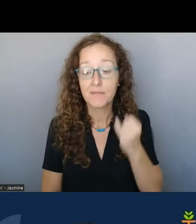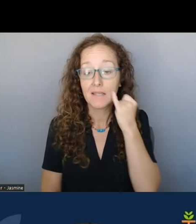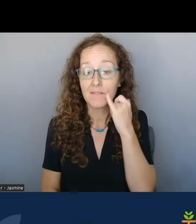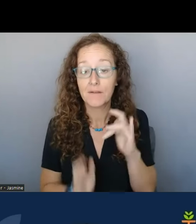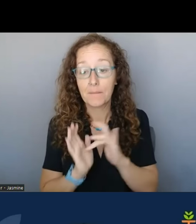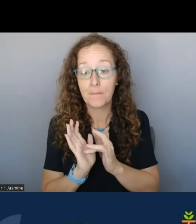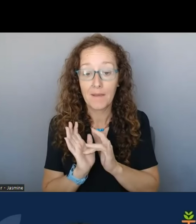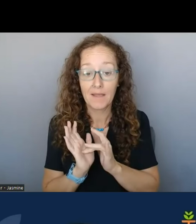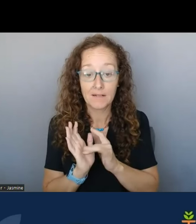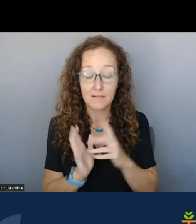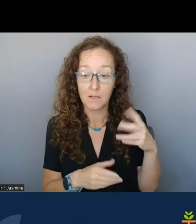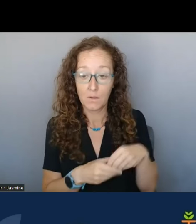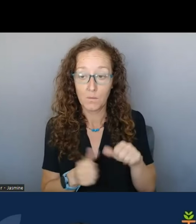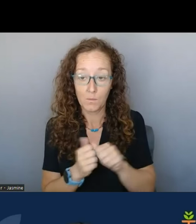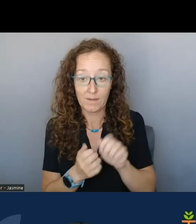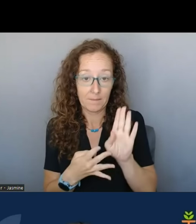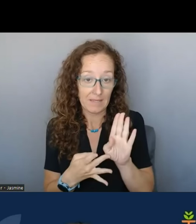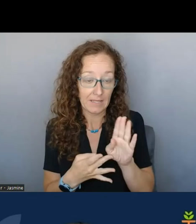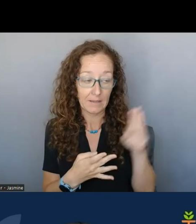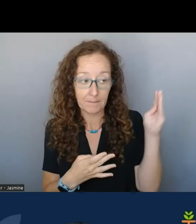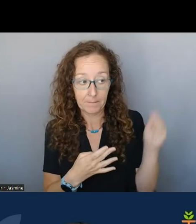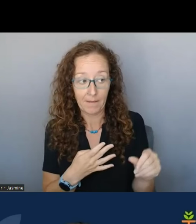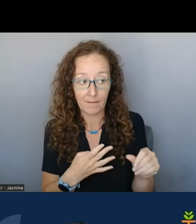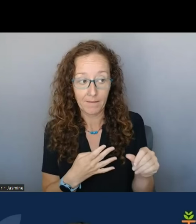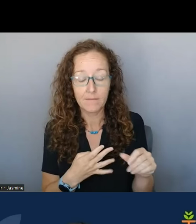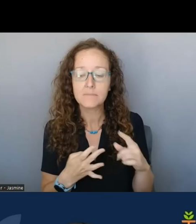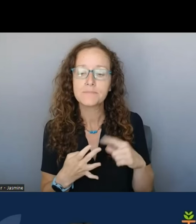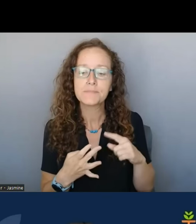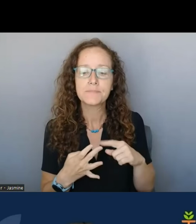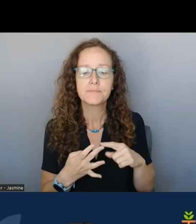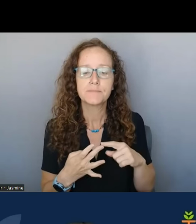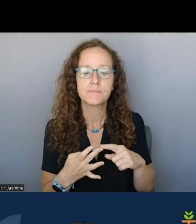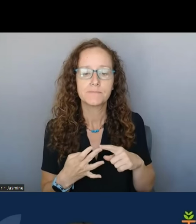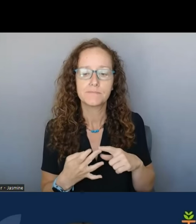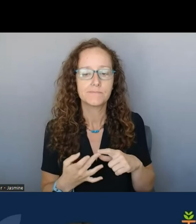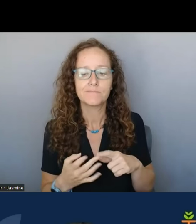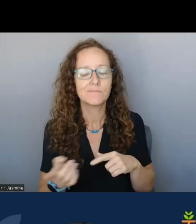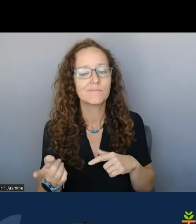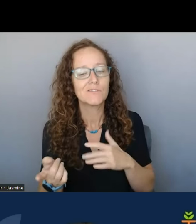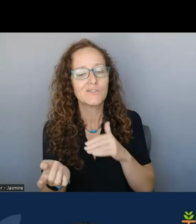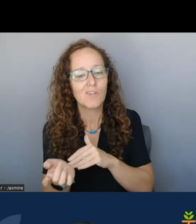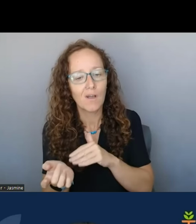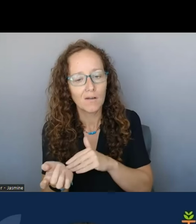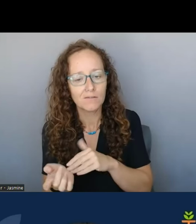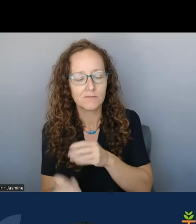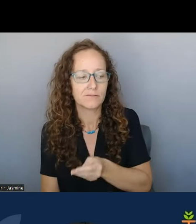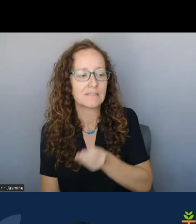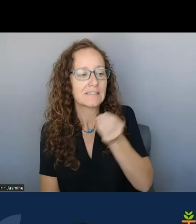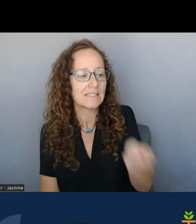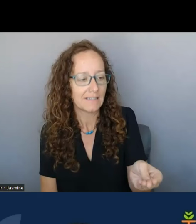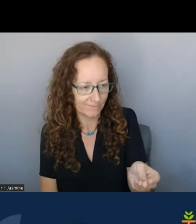covered under Part B, it generally is given to you at a doctor's office or in an outpatient